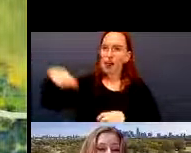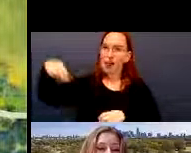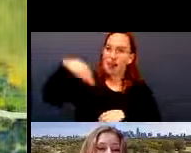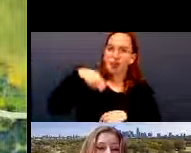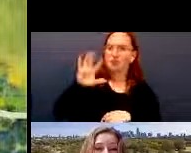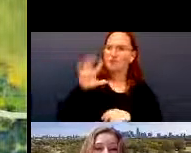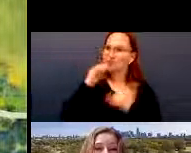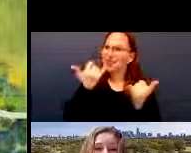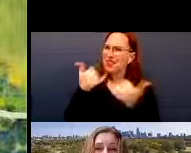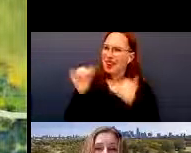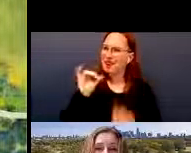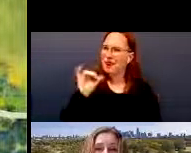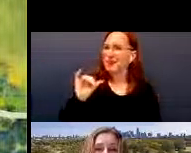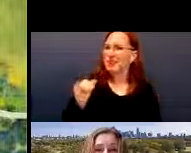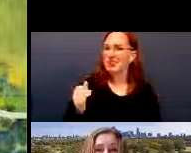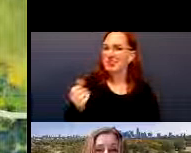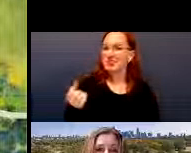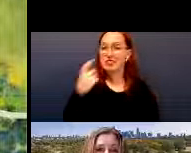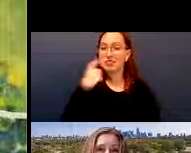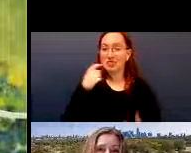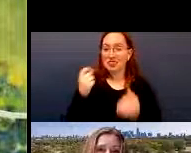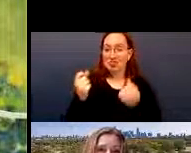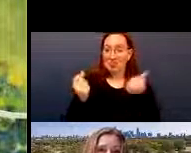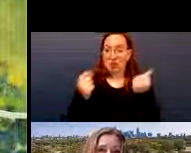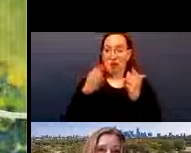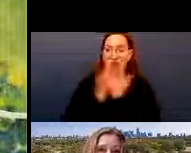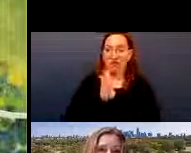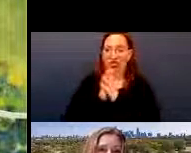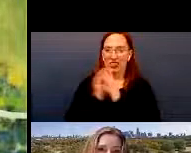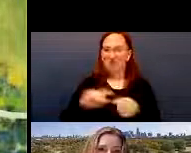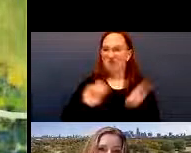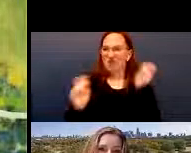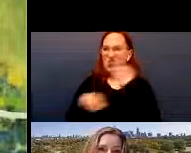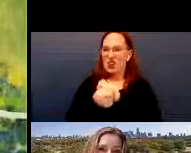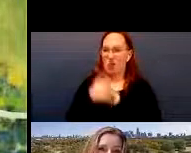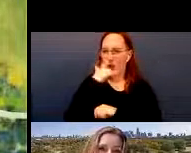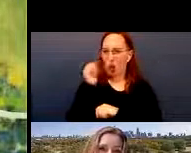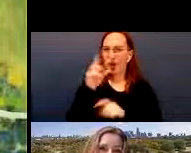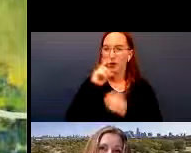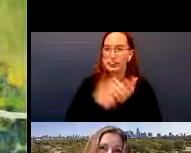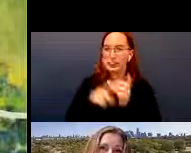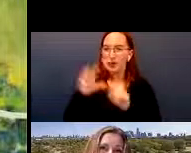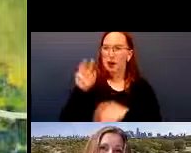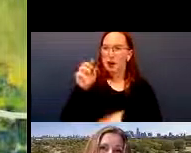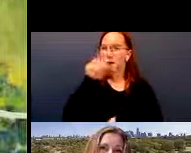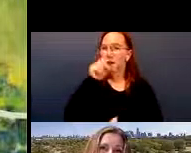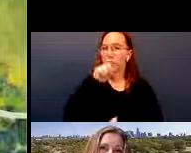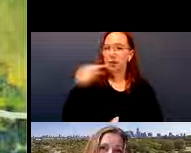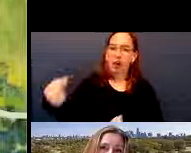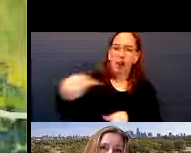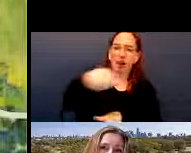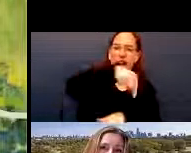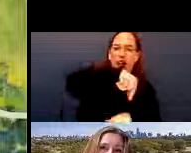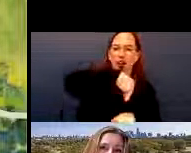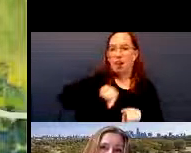circulation, it has a change in pattern. I'll point out here, if you can see my cursor, the Andrew Zilker Road and William